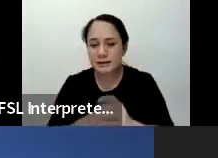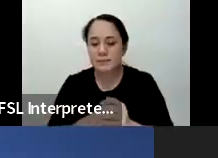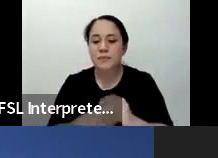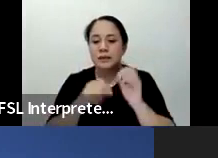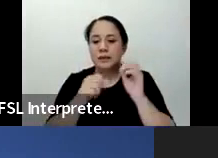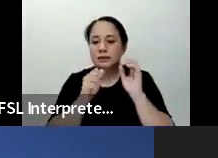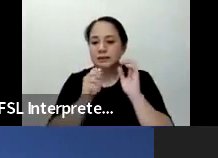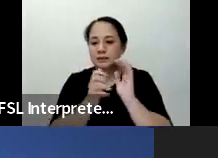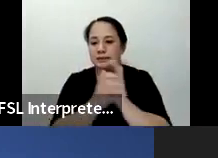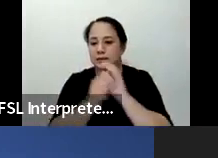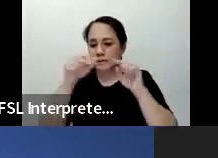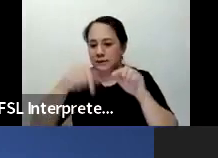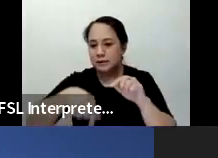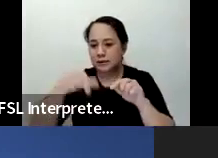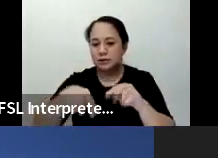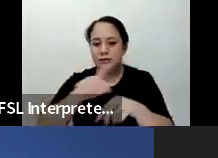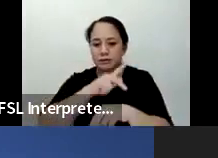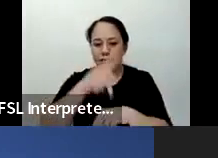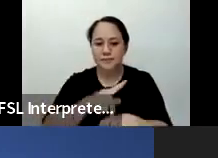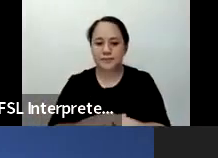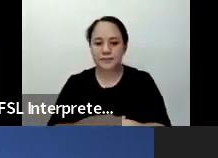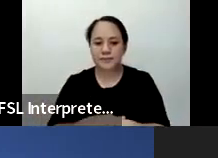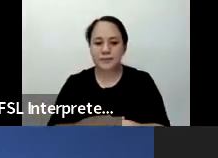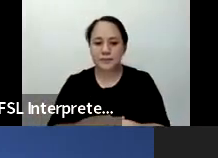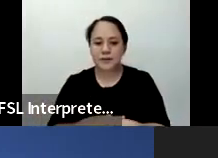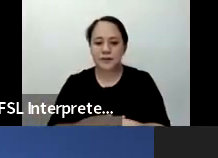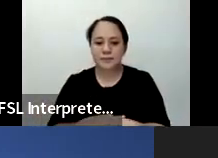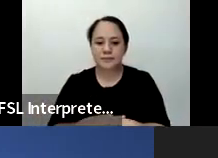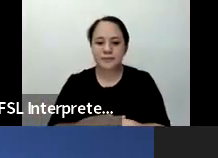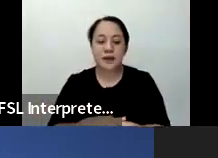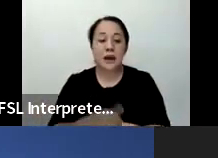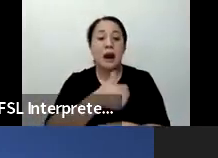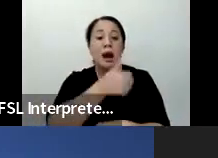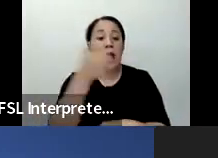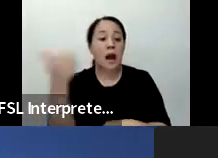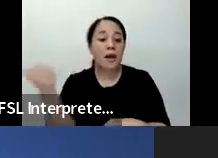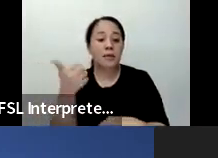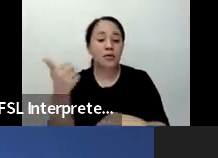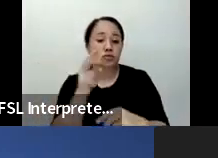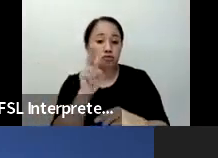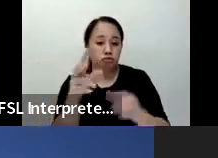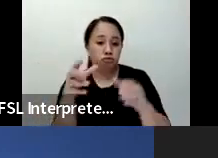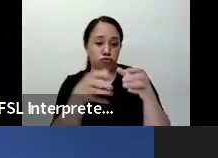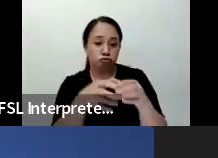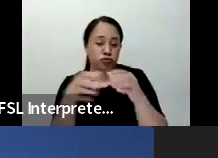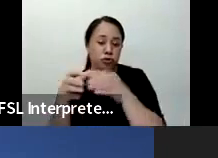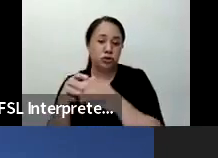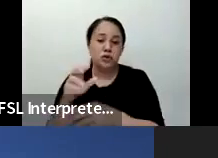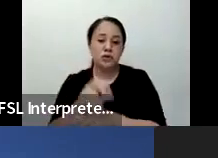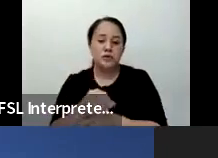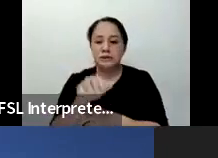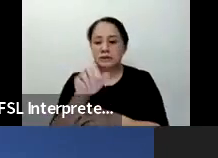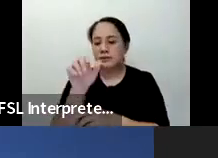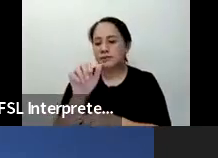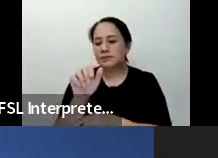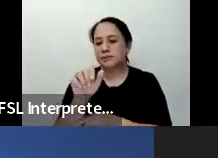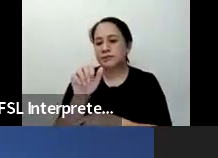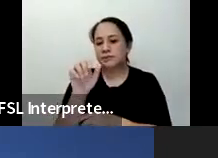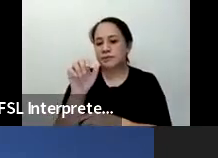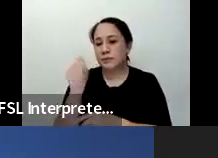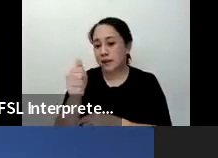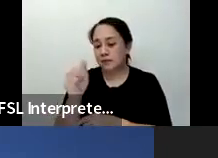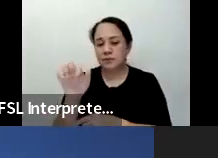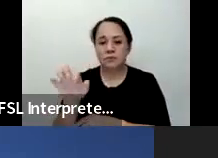capacity in our country. Now, for the other 2 categories, U10.9 and U12.9, they were